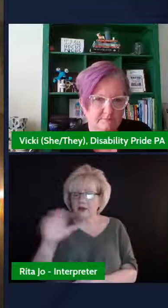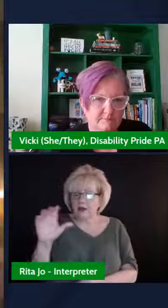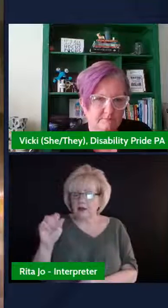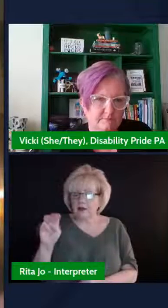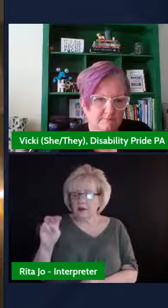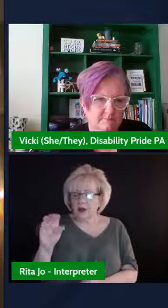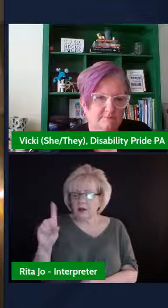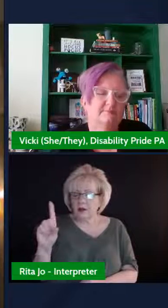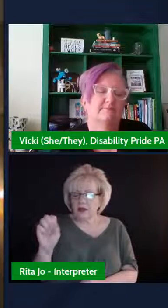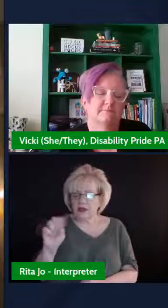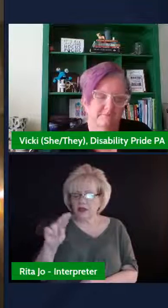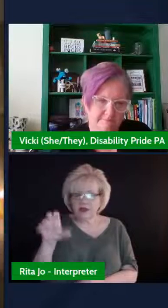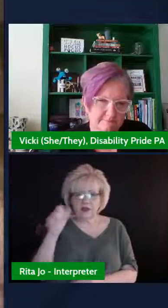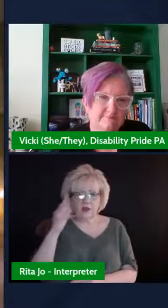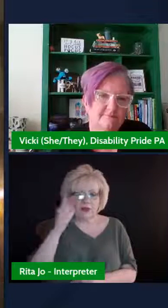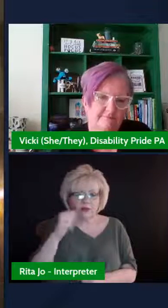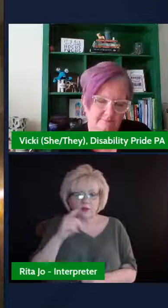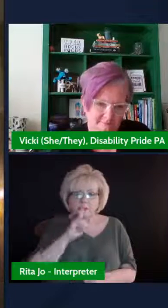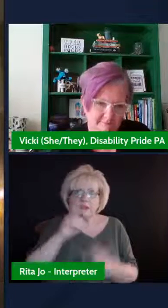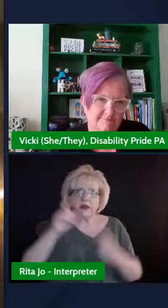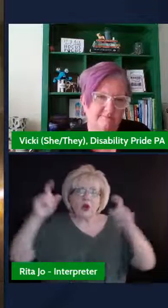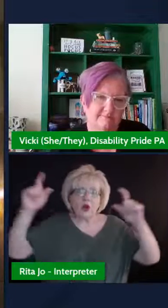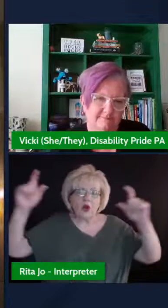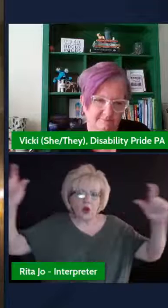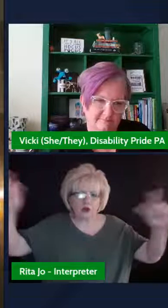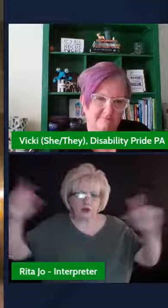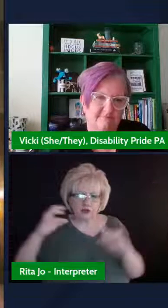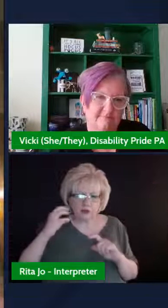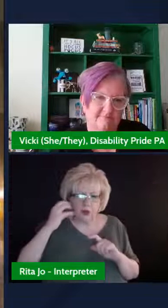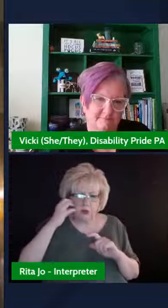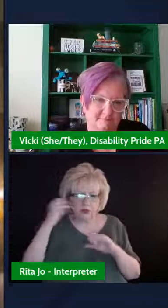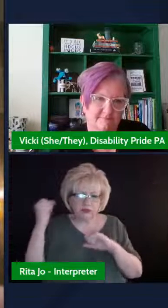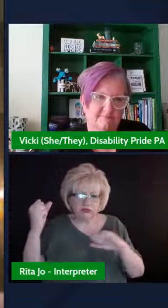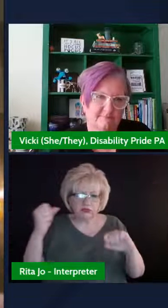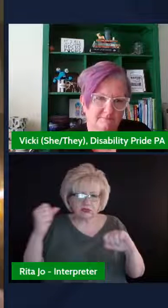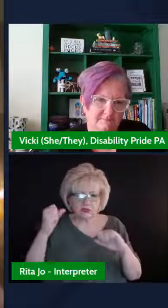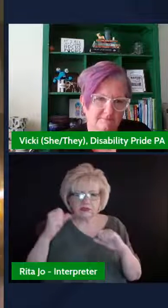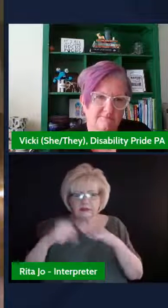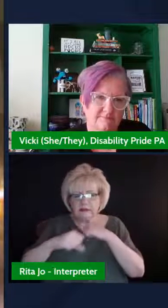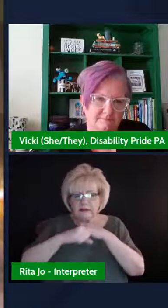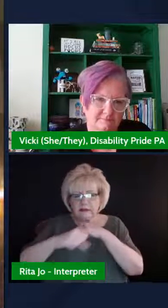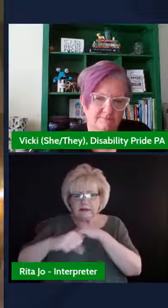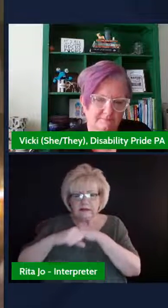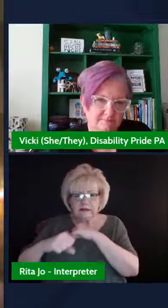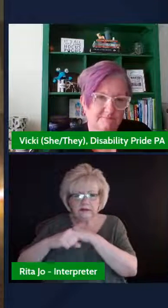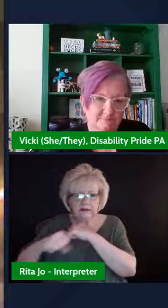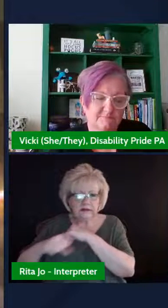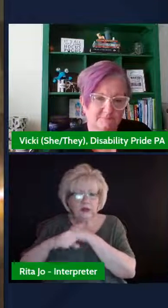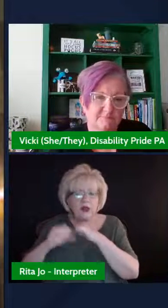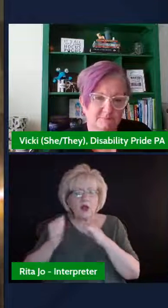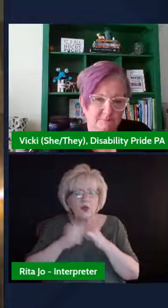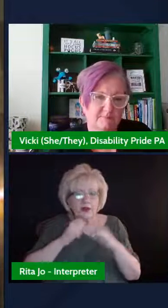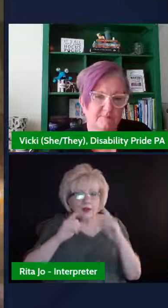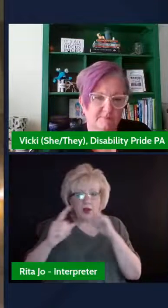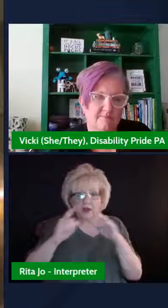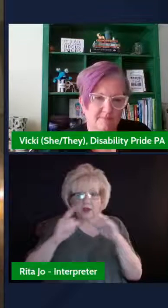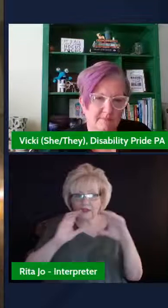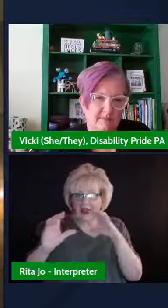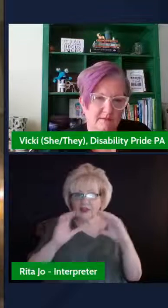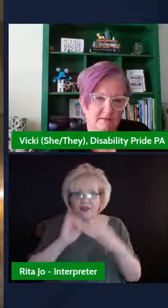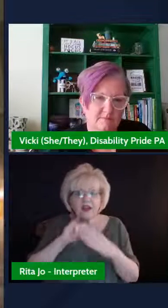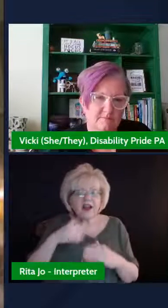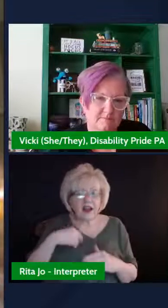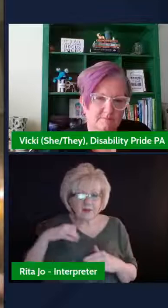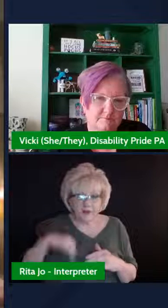more robust campaign. It would have to be a lot larger than some interpersonal conversations, which have merit. No doubt. I do think